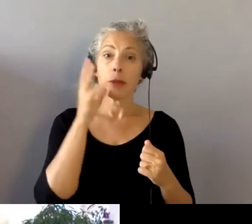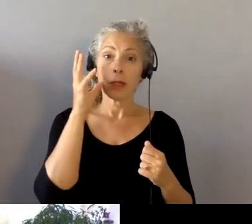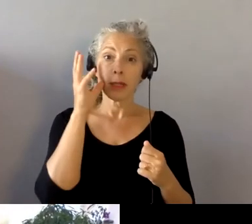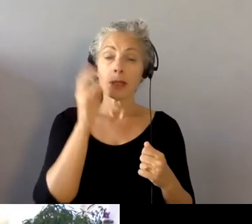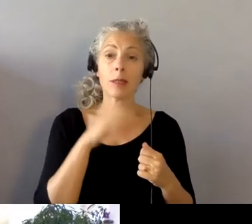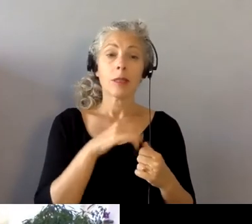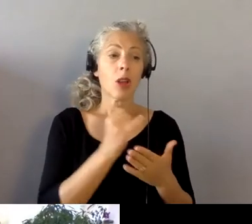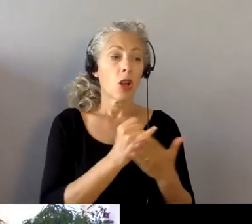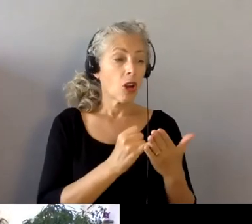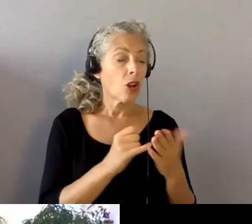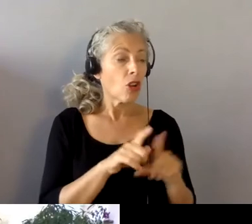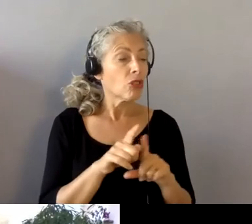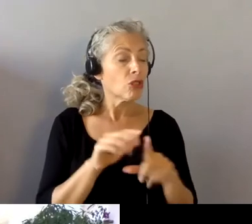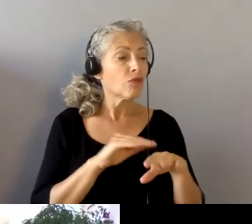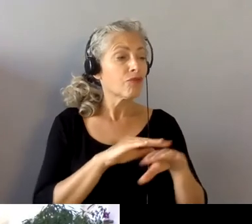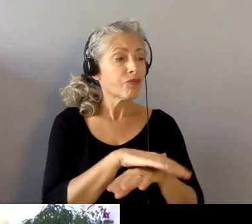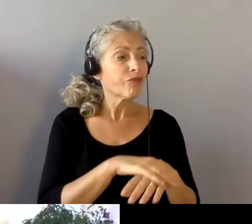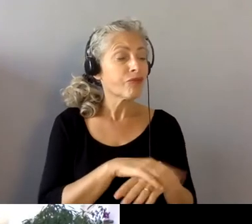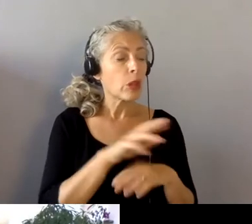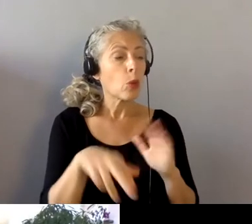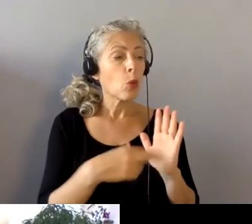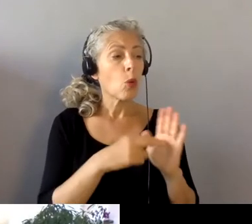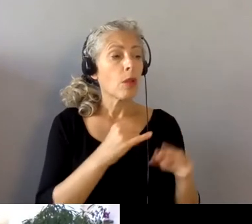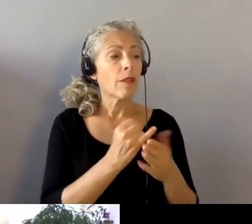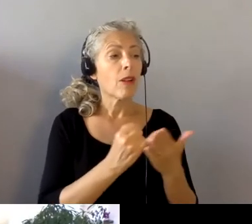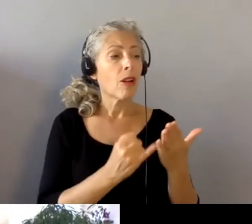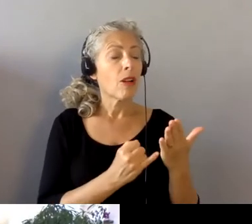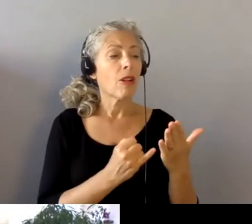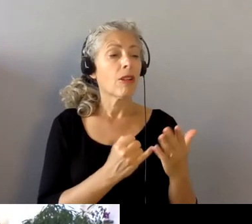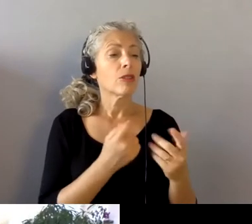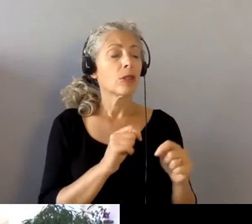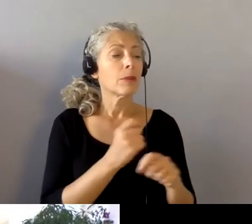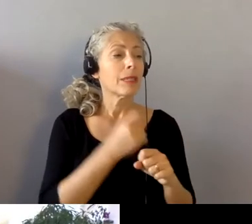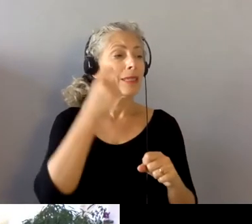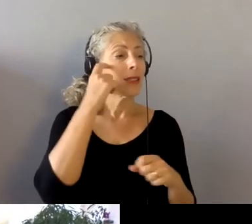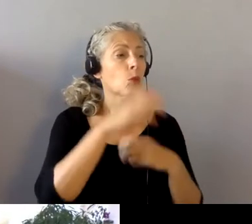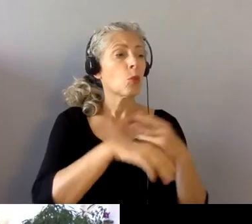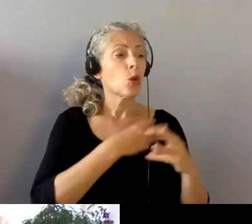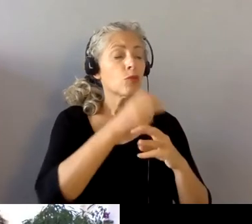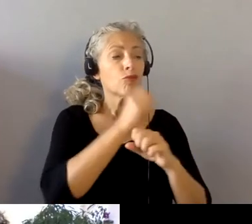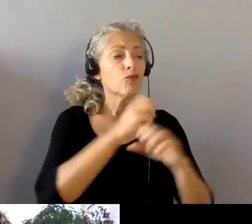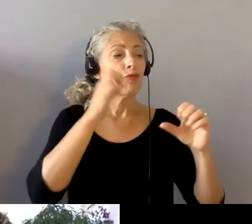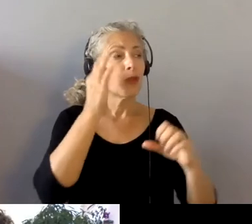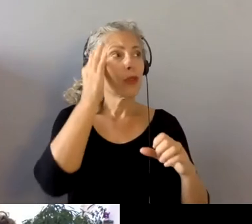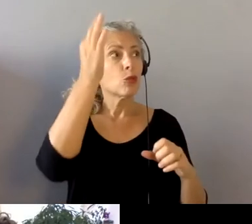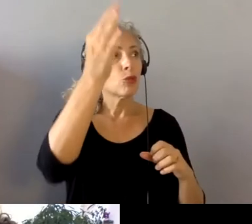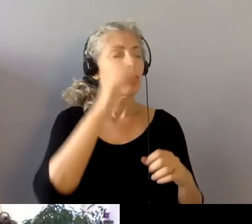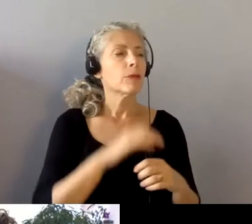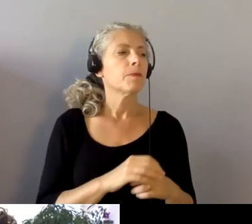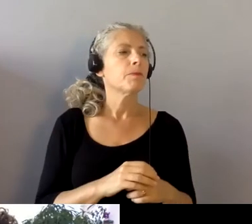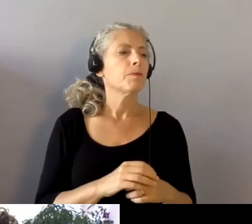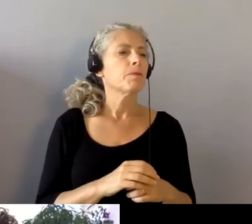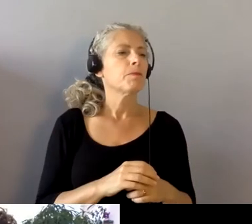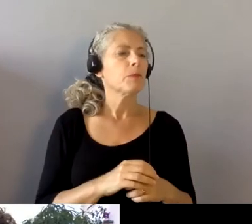art plays that role as well. And the role of art in making sense and in envisioning futures, in making sense of